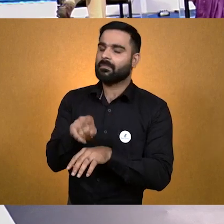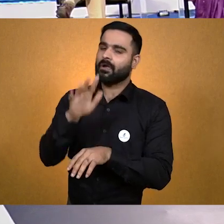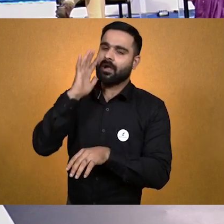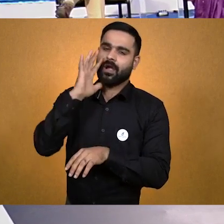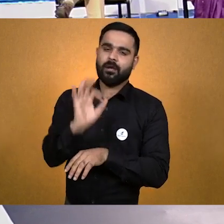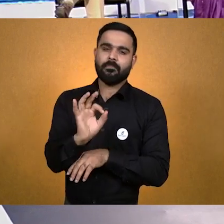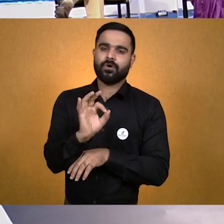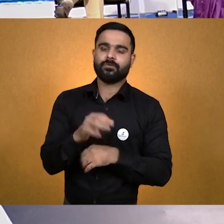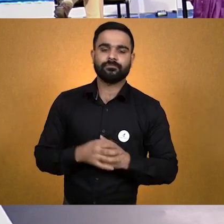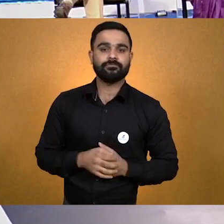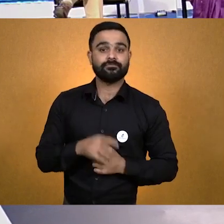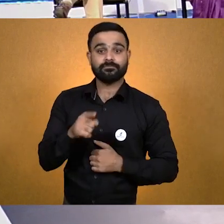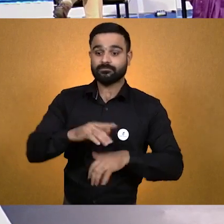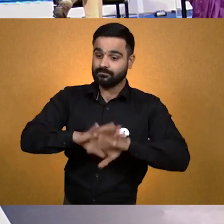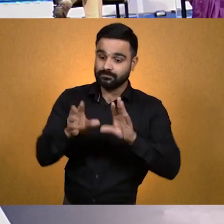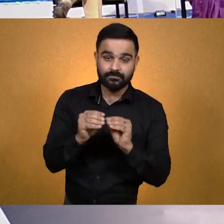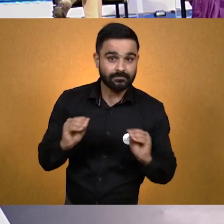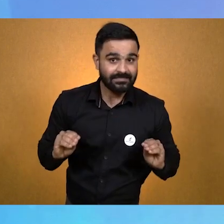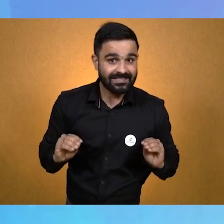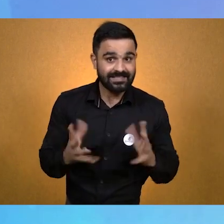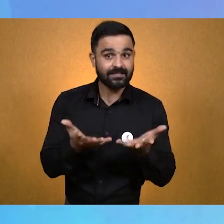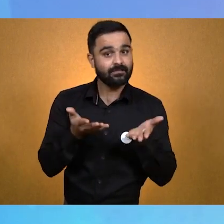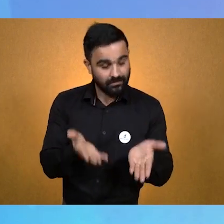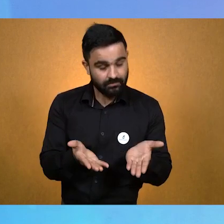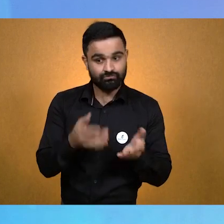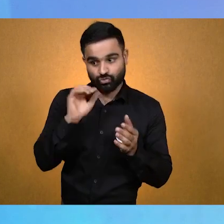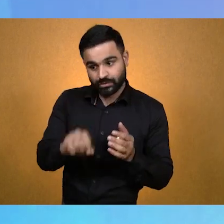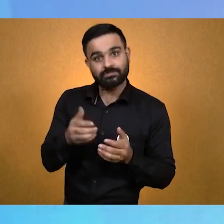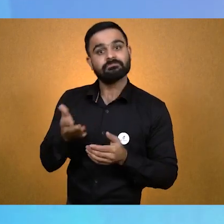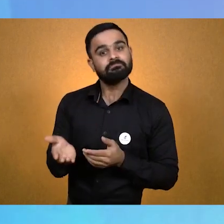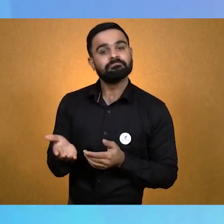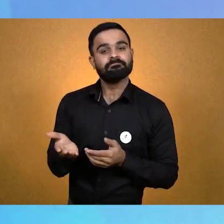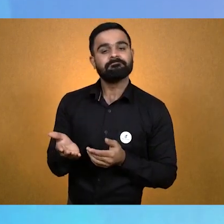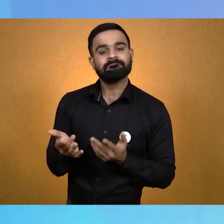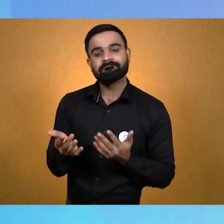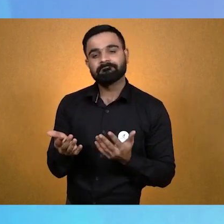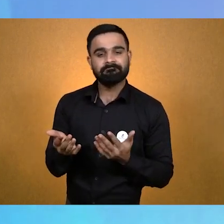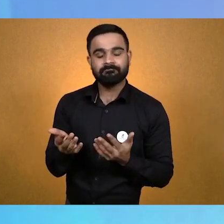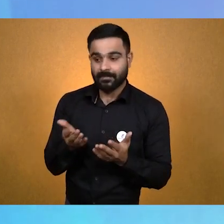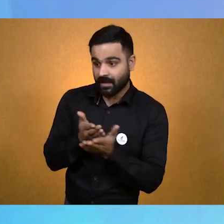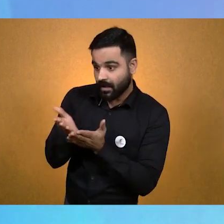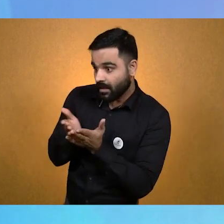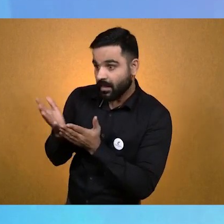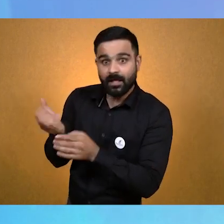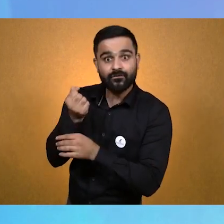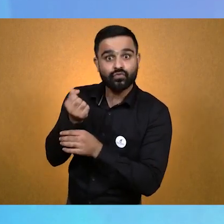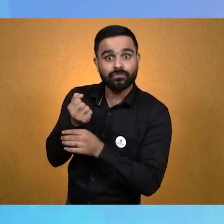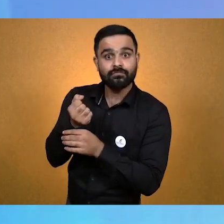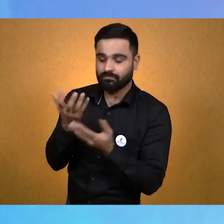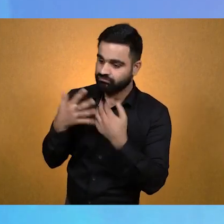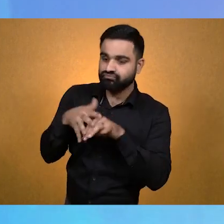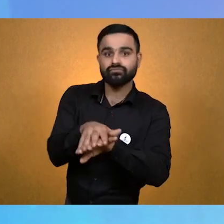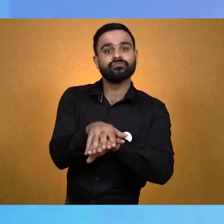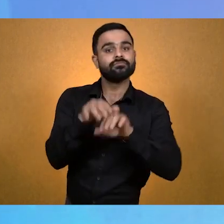thing. Ye puri shuruaat hi wahin se hoti hai. So you have to have, you know, the approach that should be inclusive.